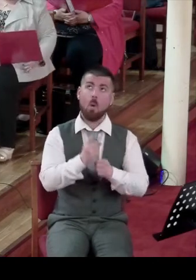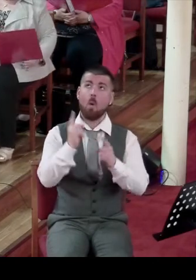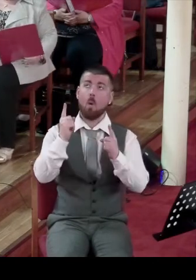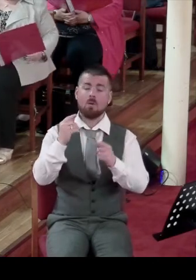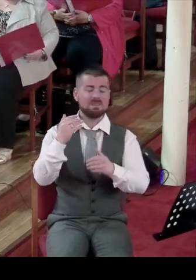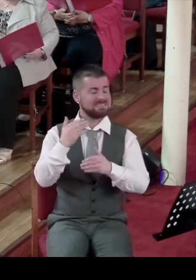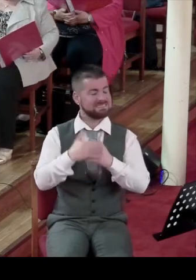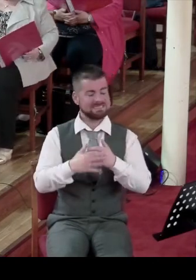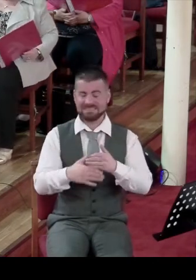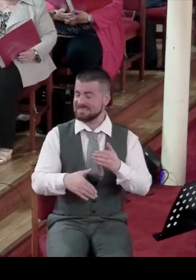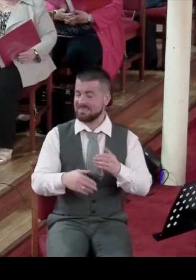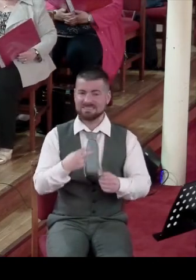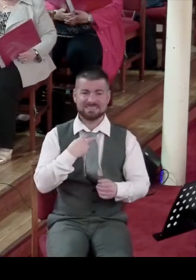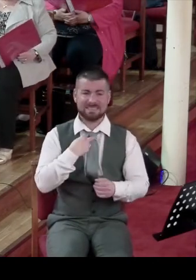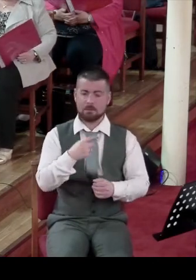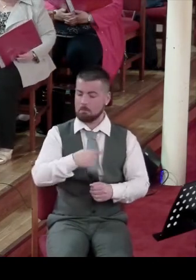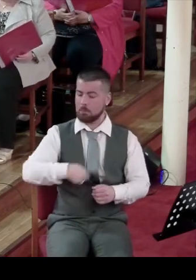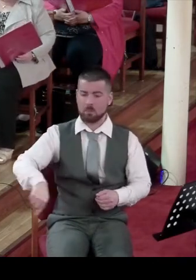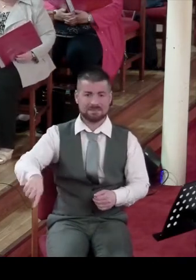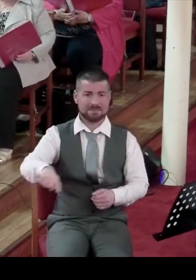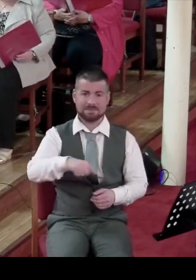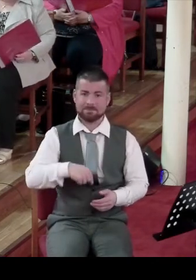hymn together.